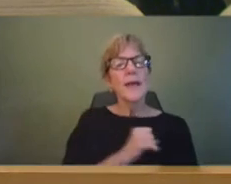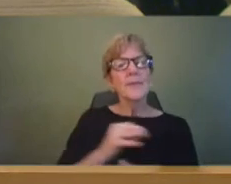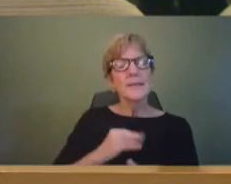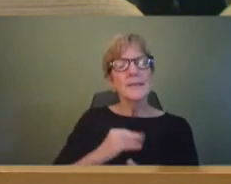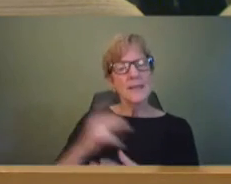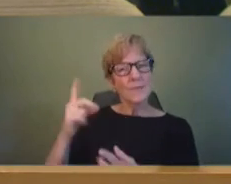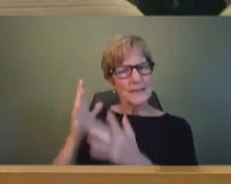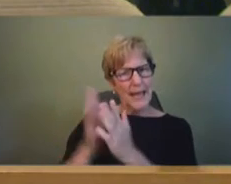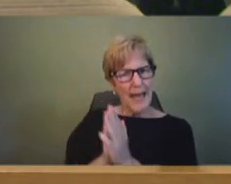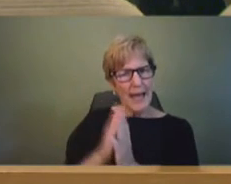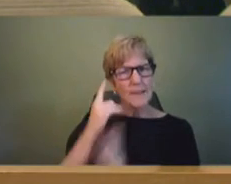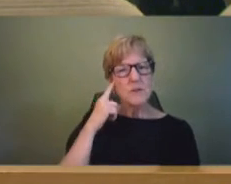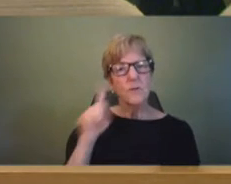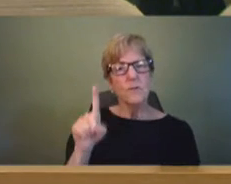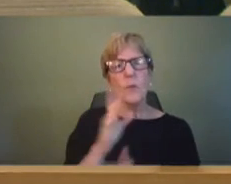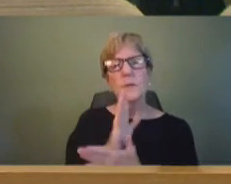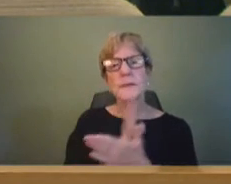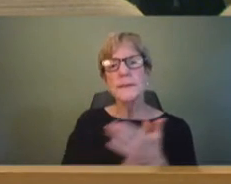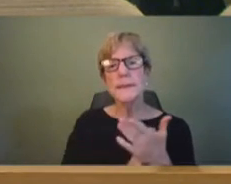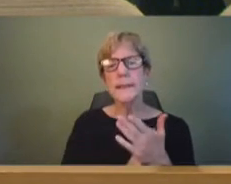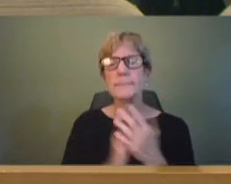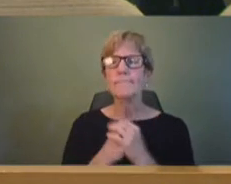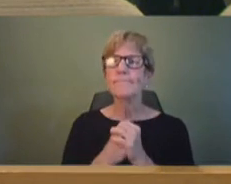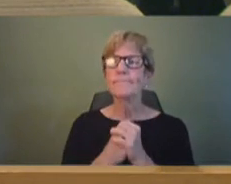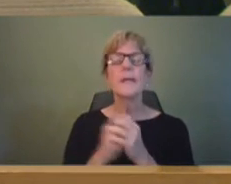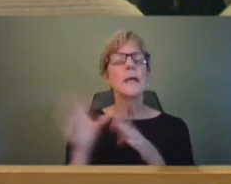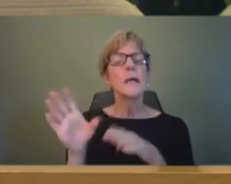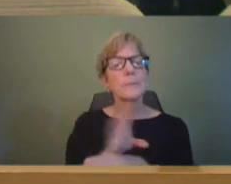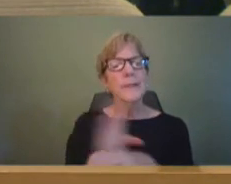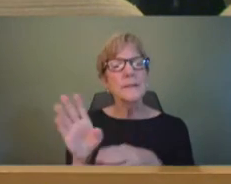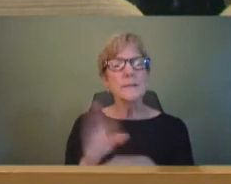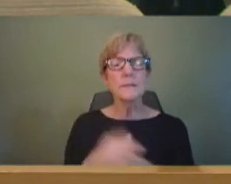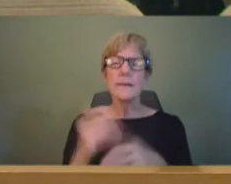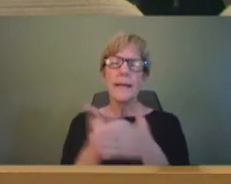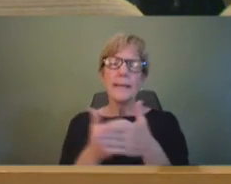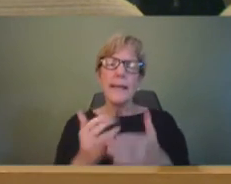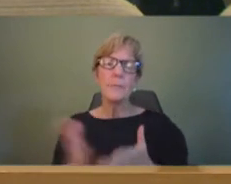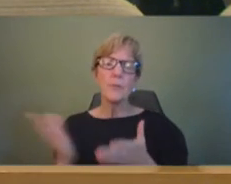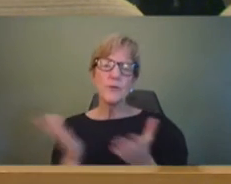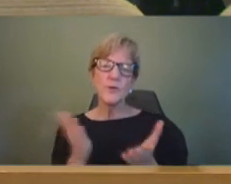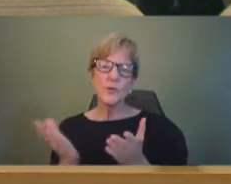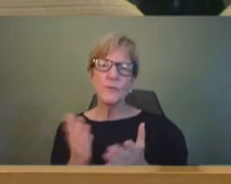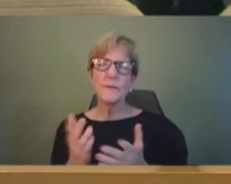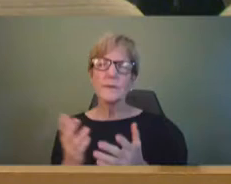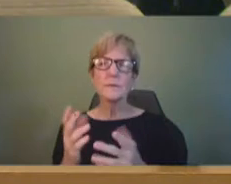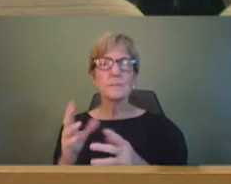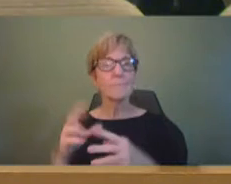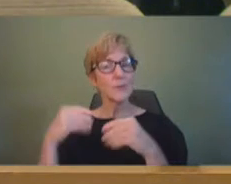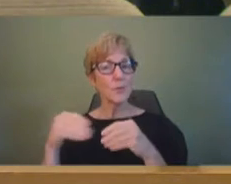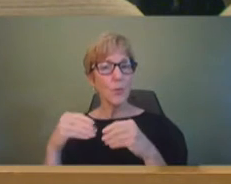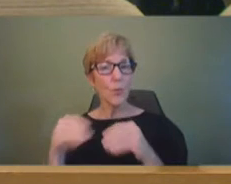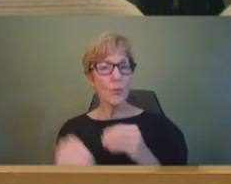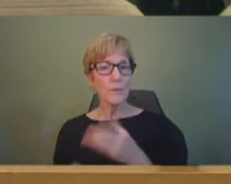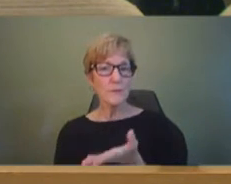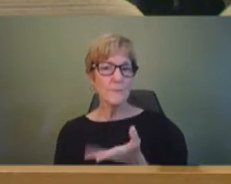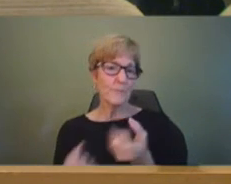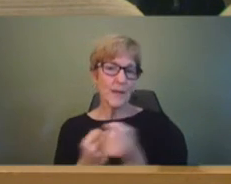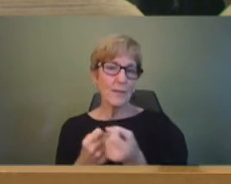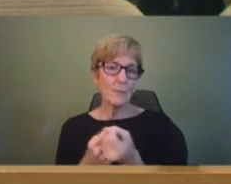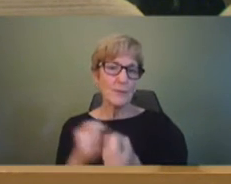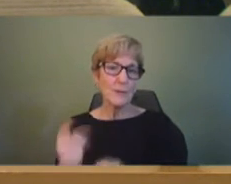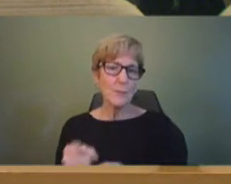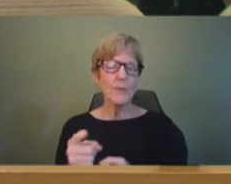for some kind of commercial uses like neighborhood service retail to support this community it's just